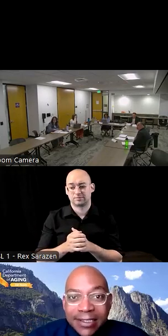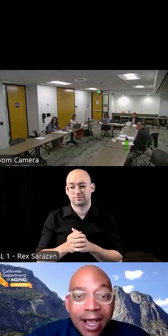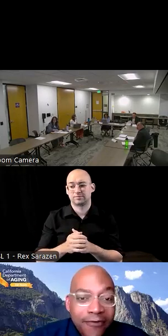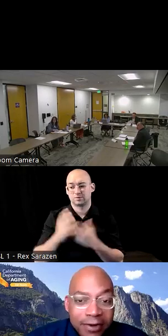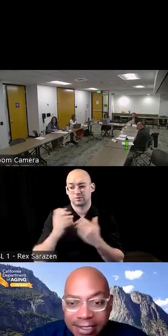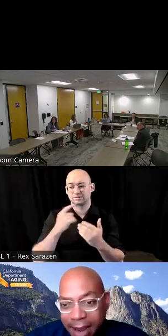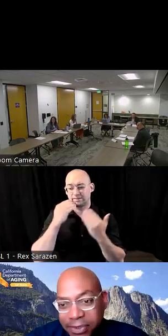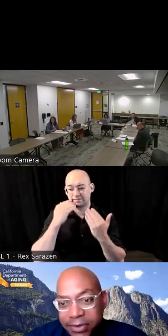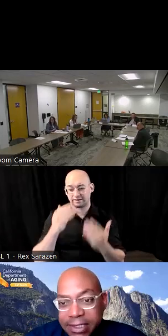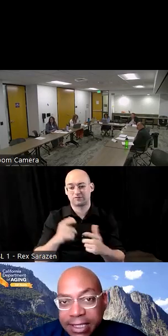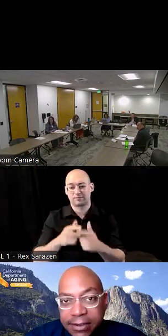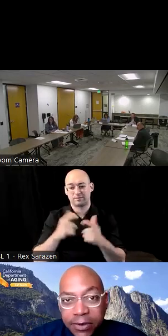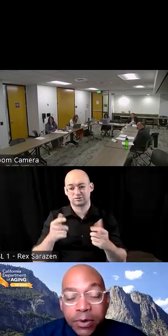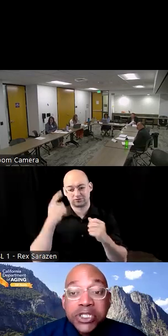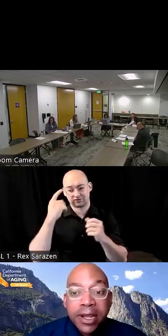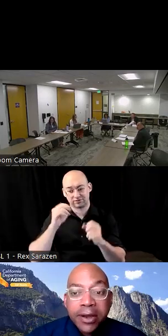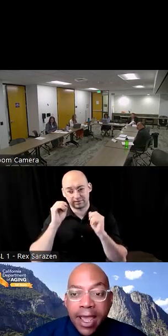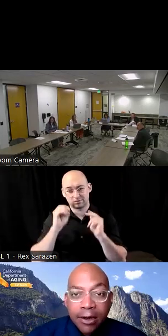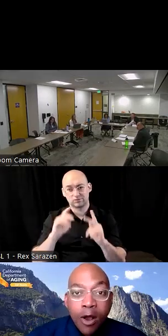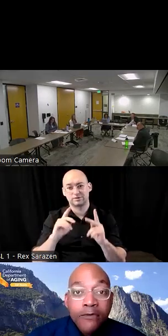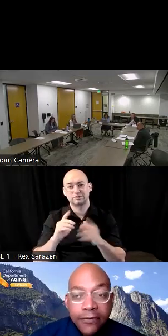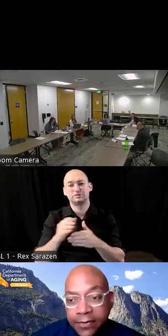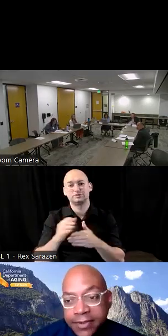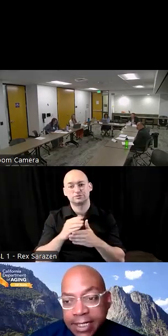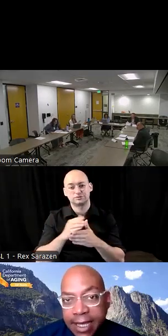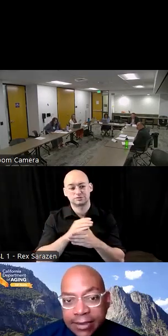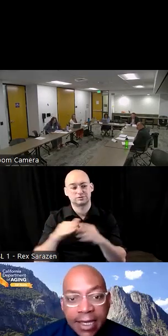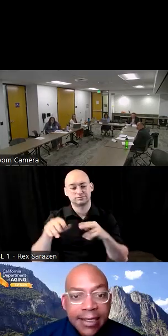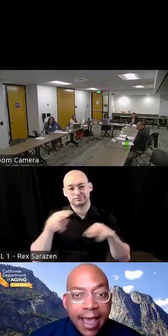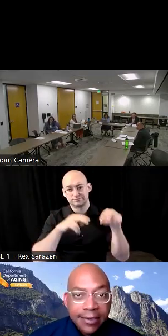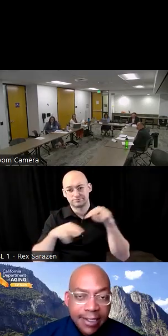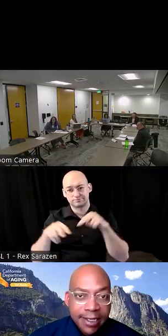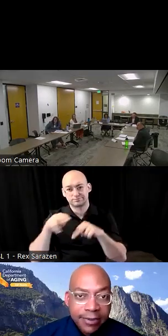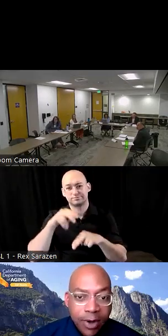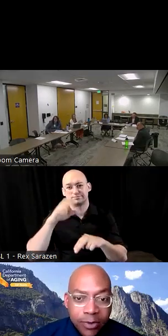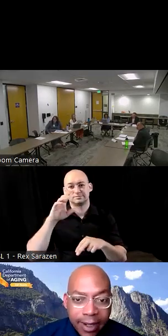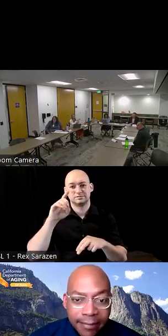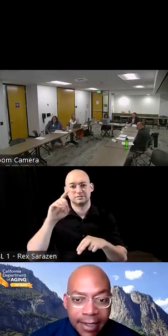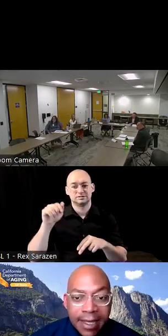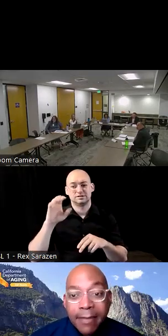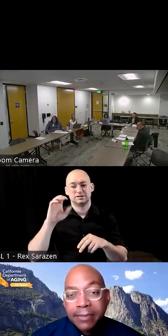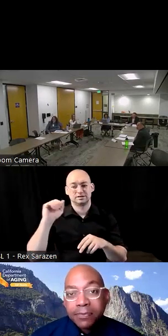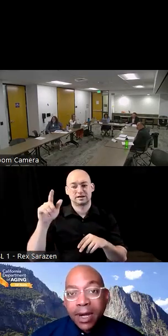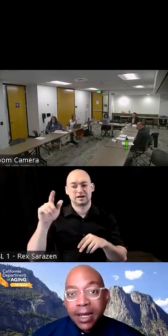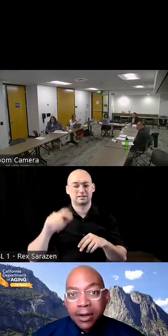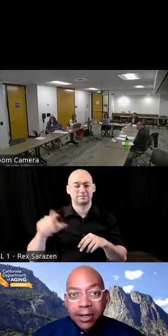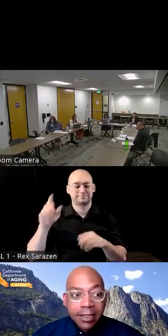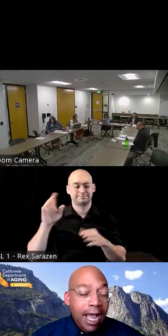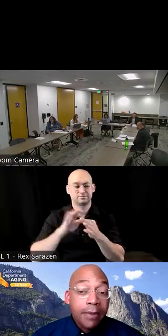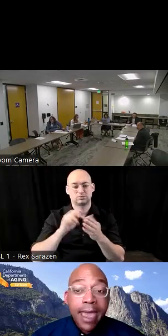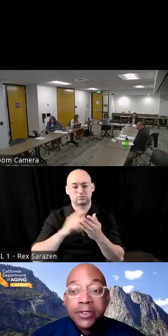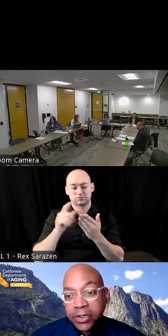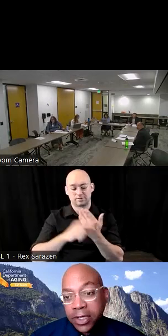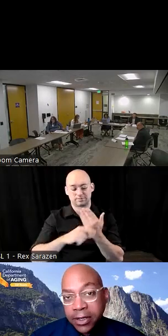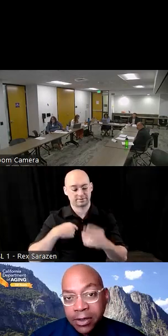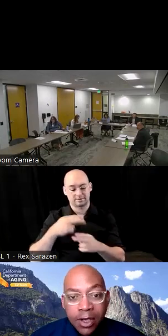so much for this opportunity to share an overview of CDA's CALS Connect program. My name is Brian Carter.